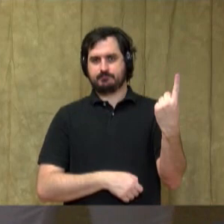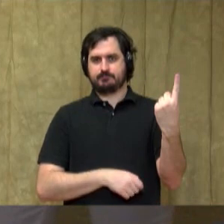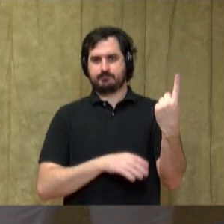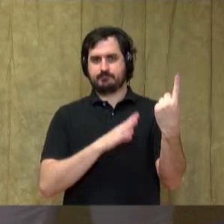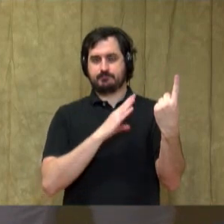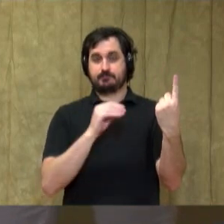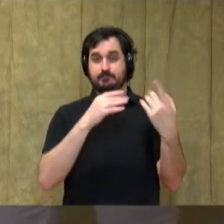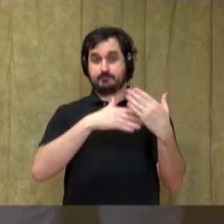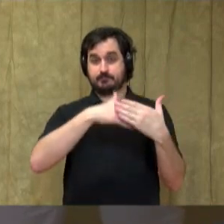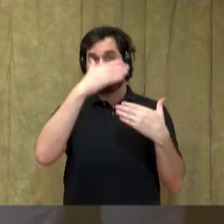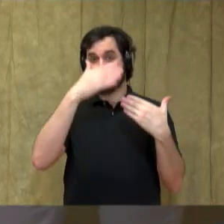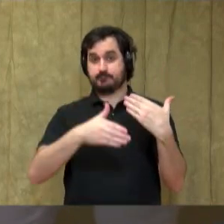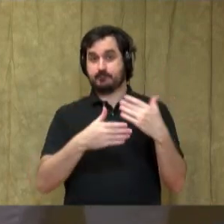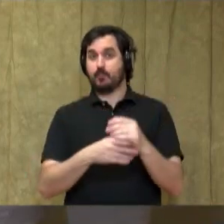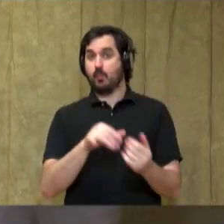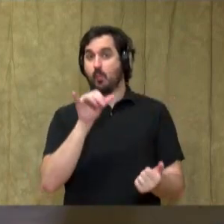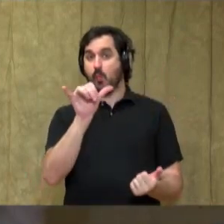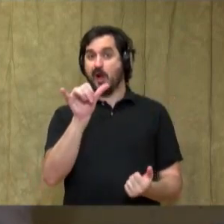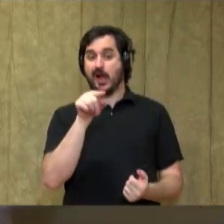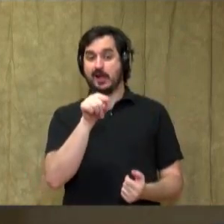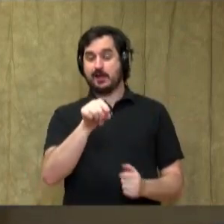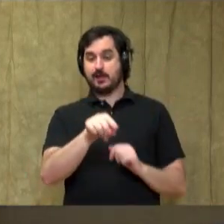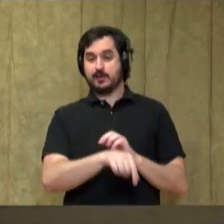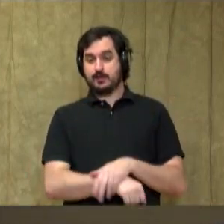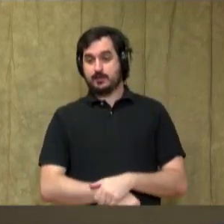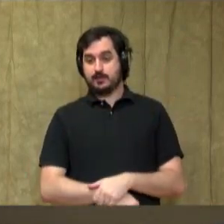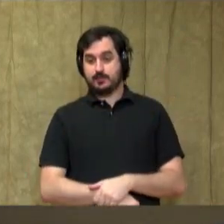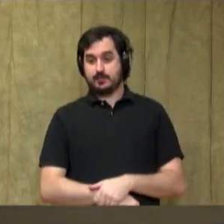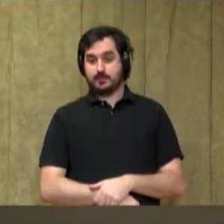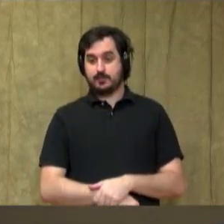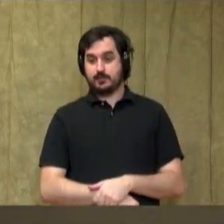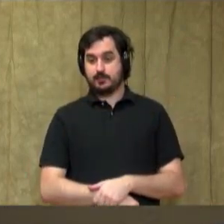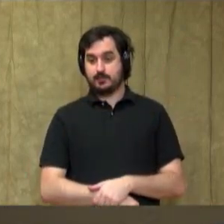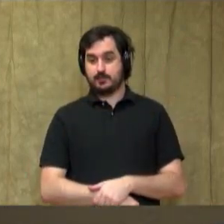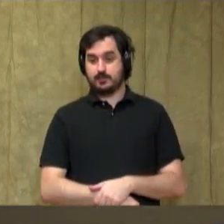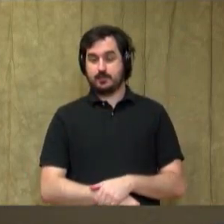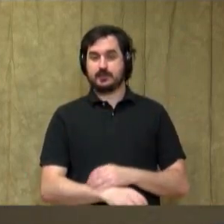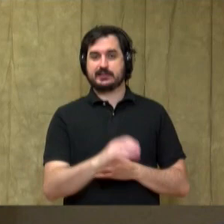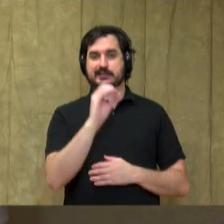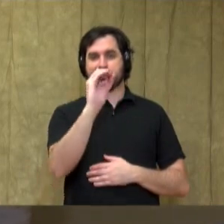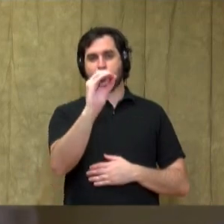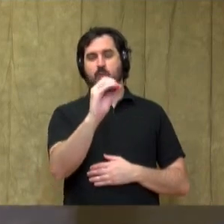and then Y was 0.